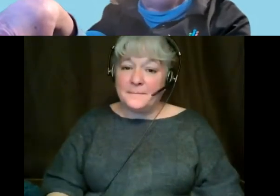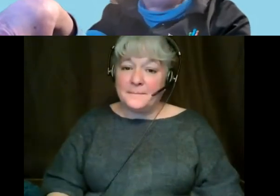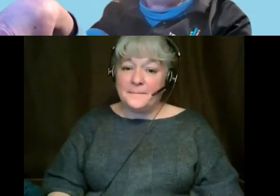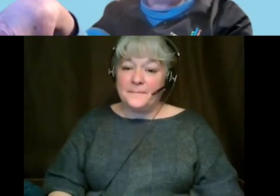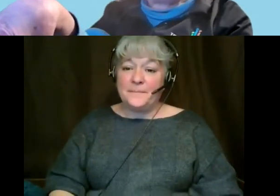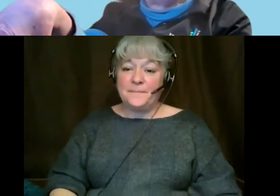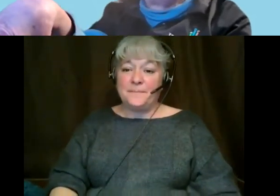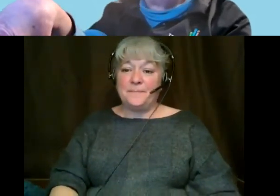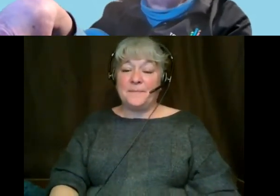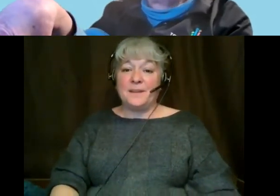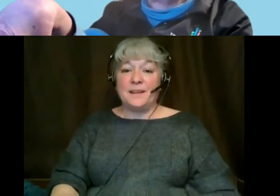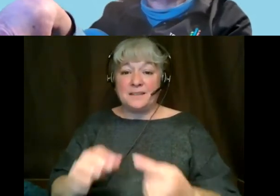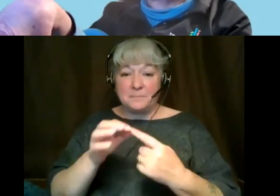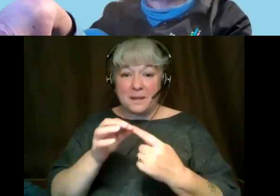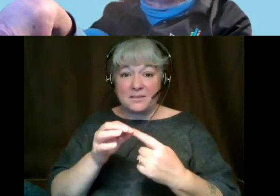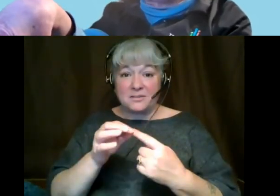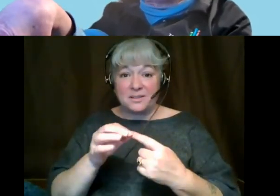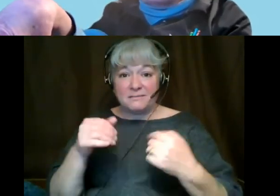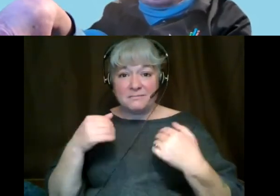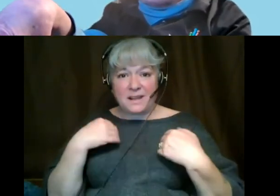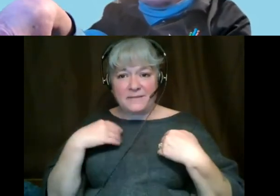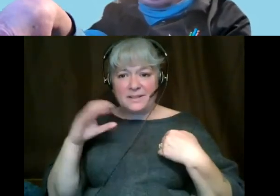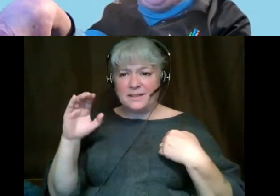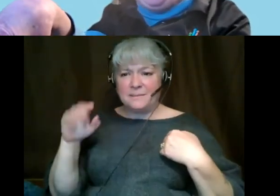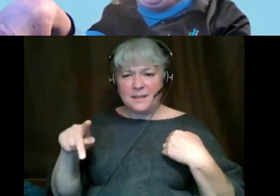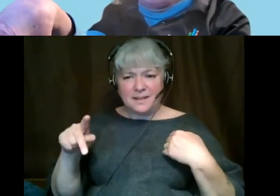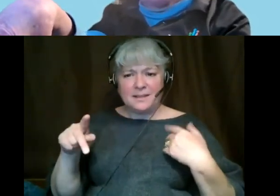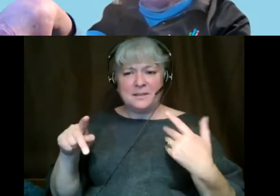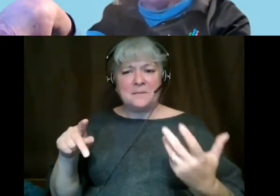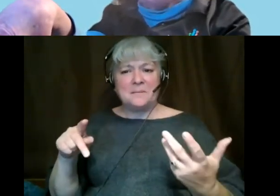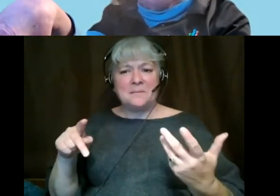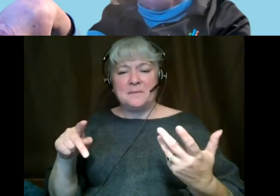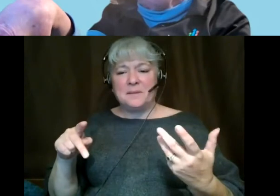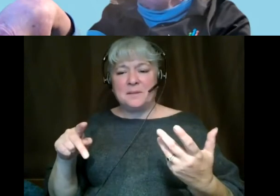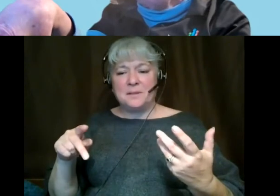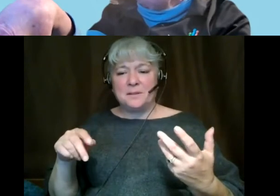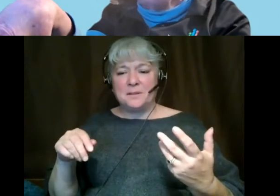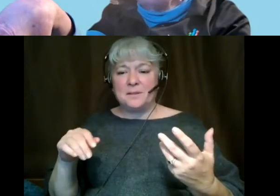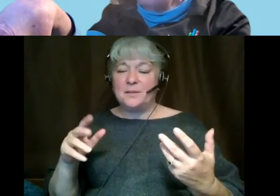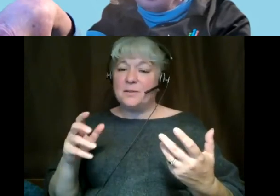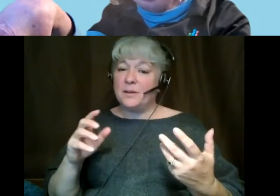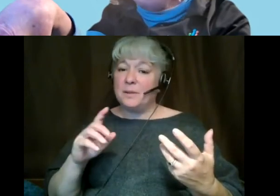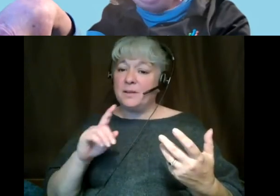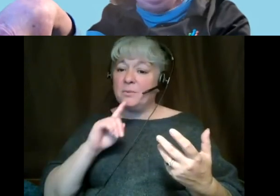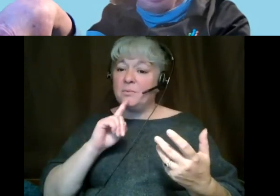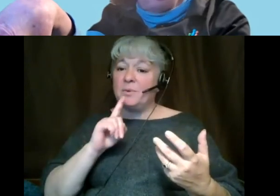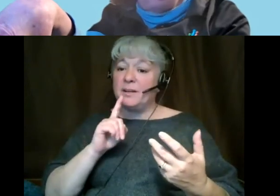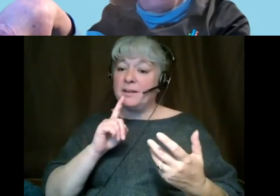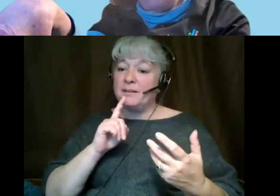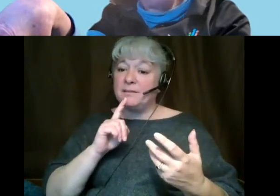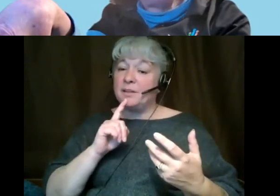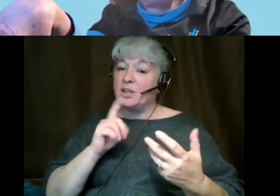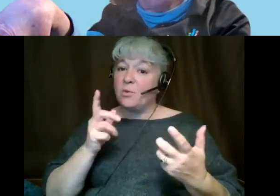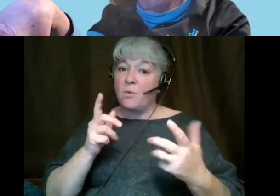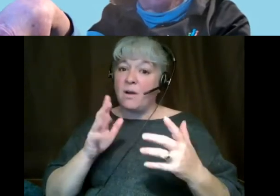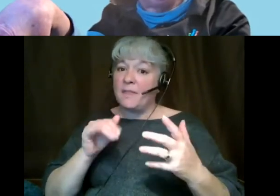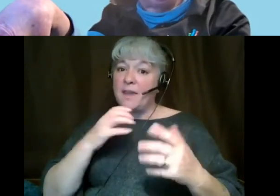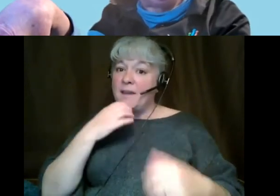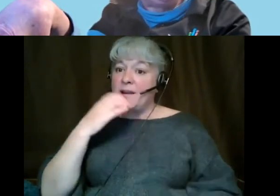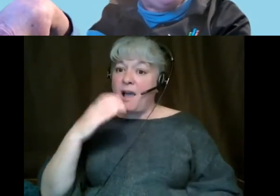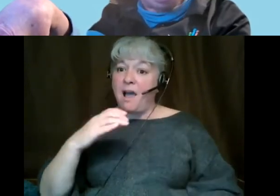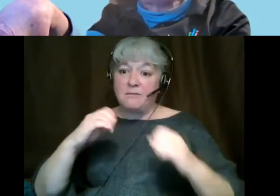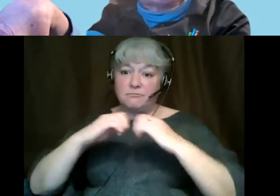CP. So you don't want to kill your hot dinner like that.